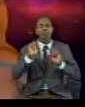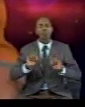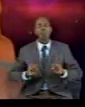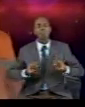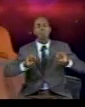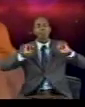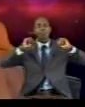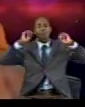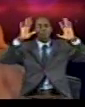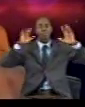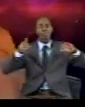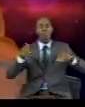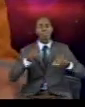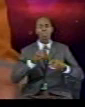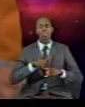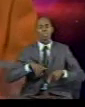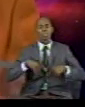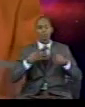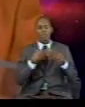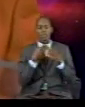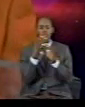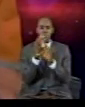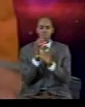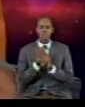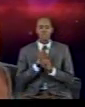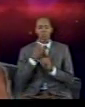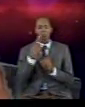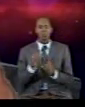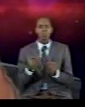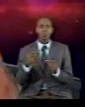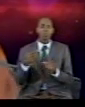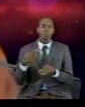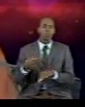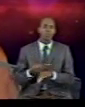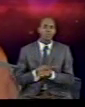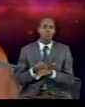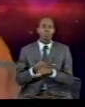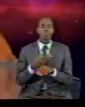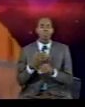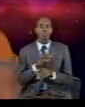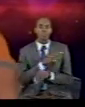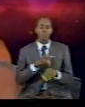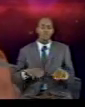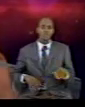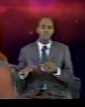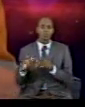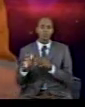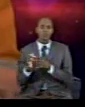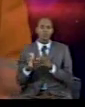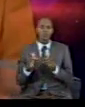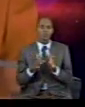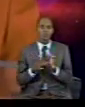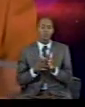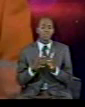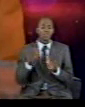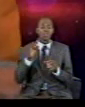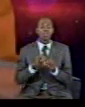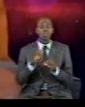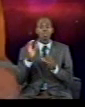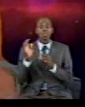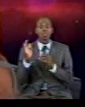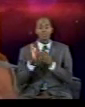and receive the gospel of our Lord Jesus Christ. In Jesus' mighty name we